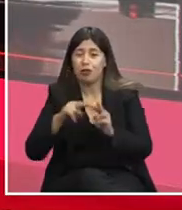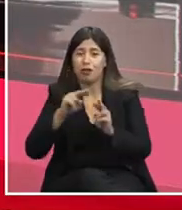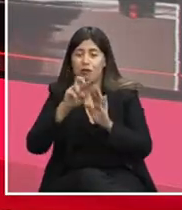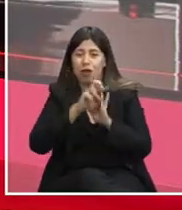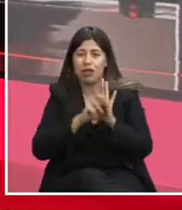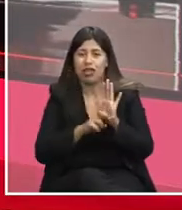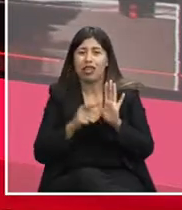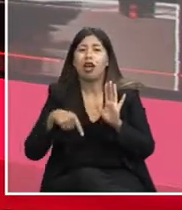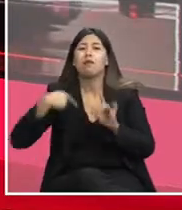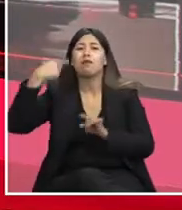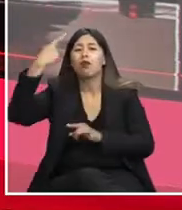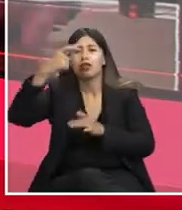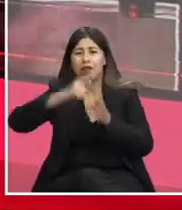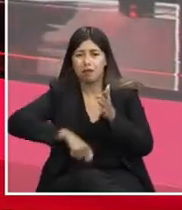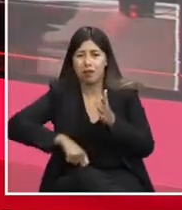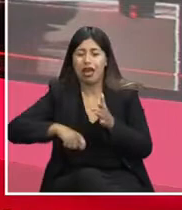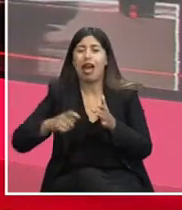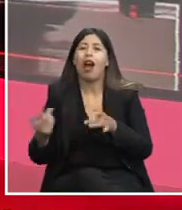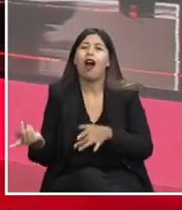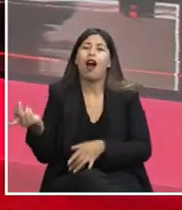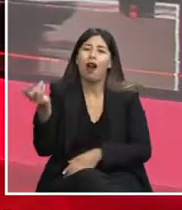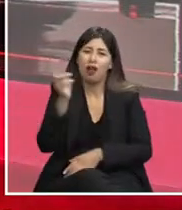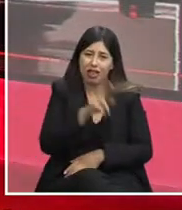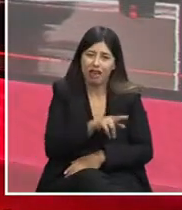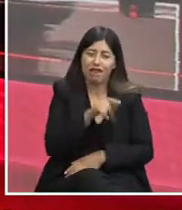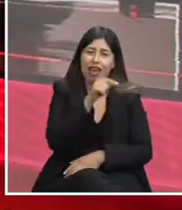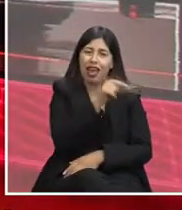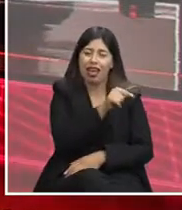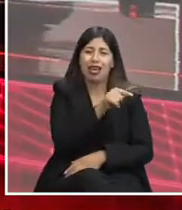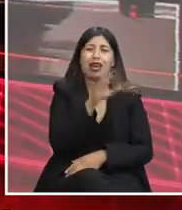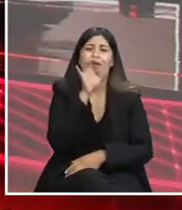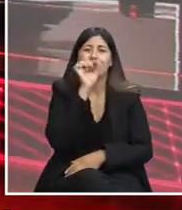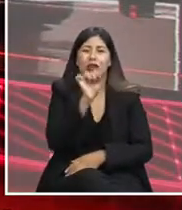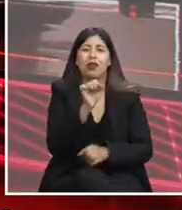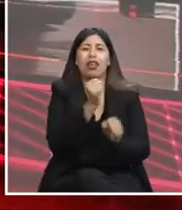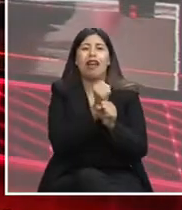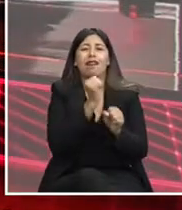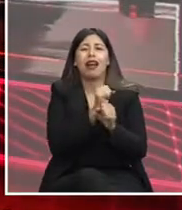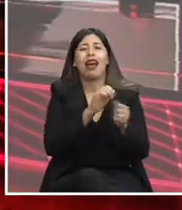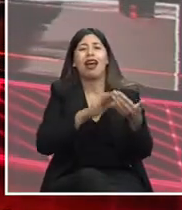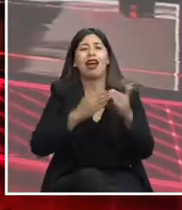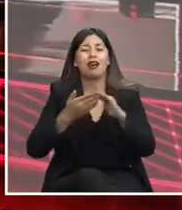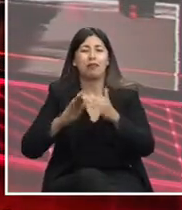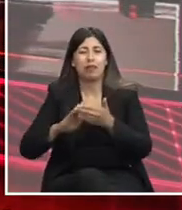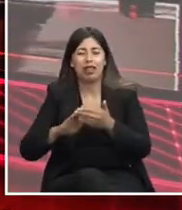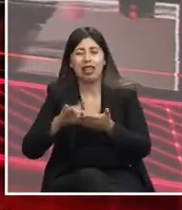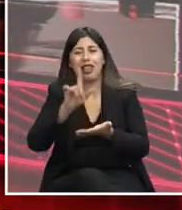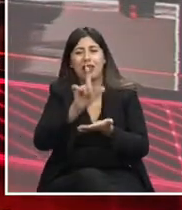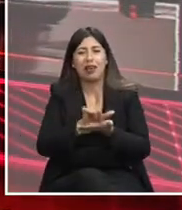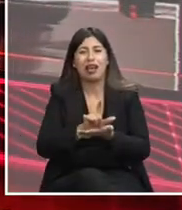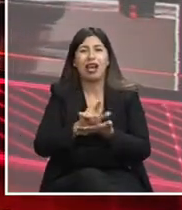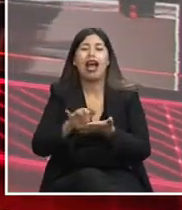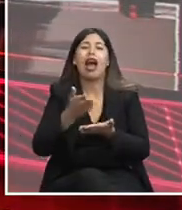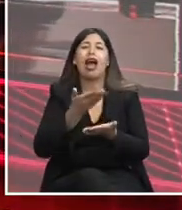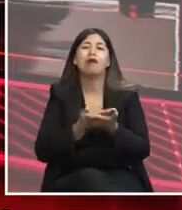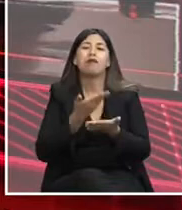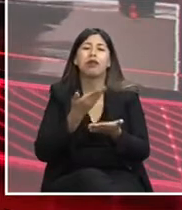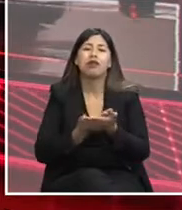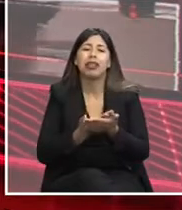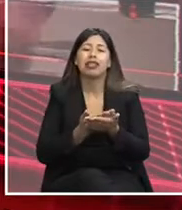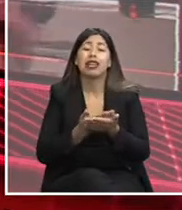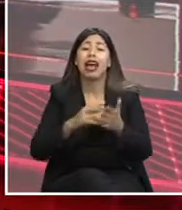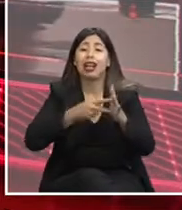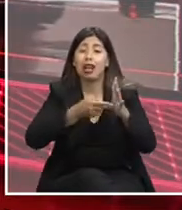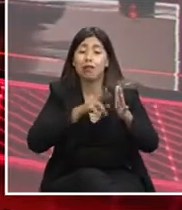local communities to see how we can take those natural solutions happening in the landscape and create artificial wetlands, direct